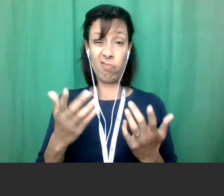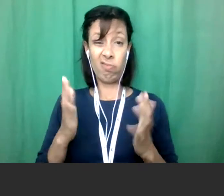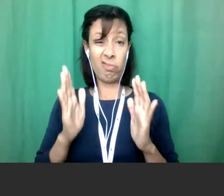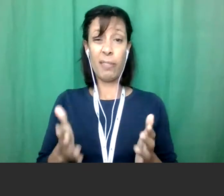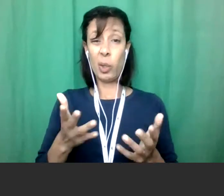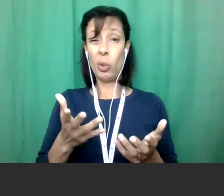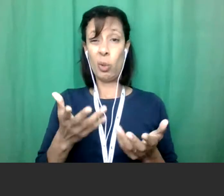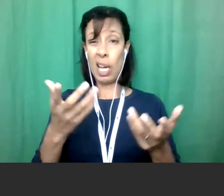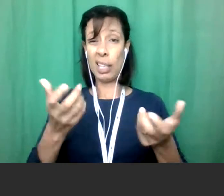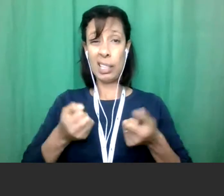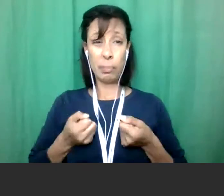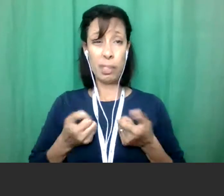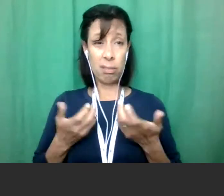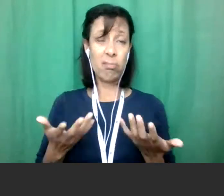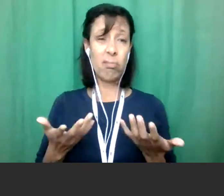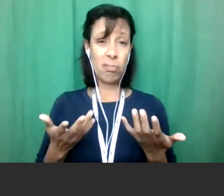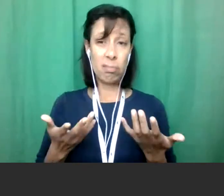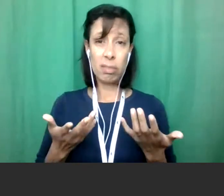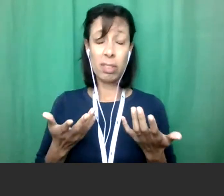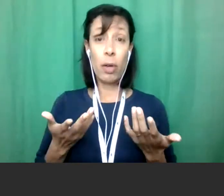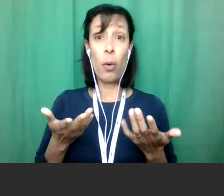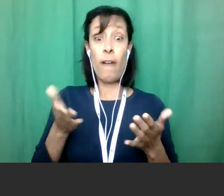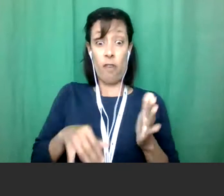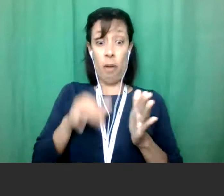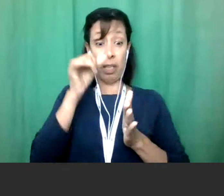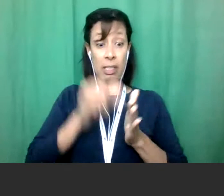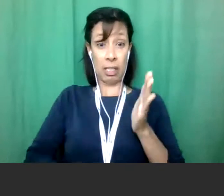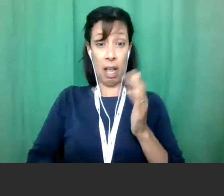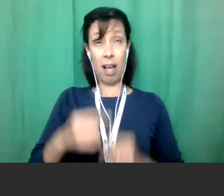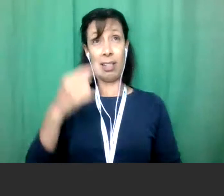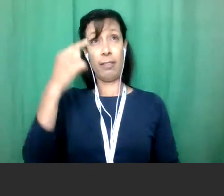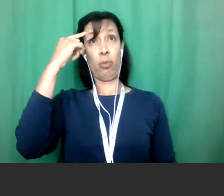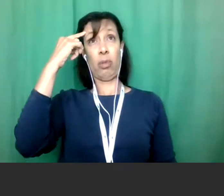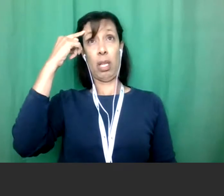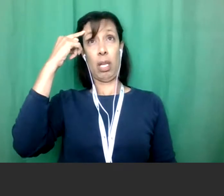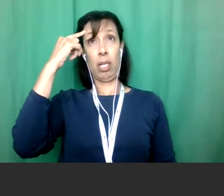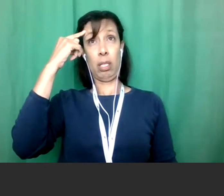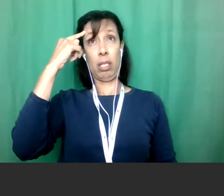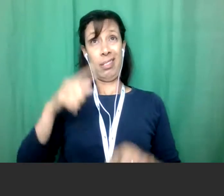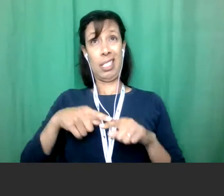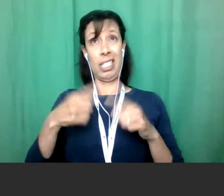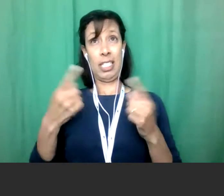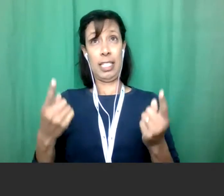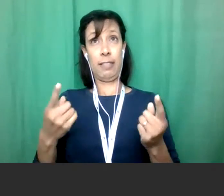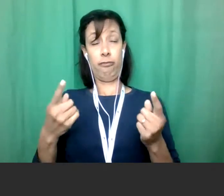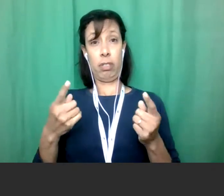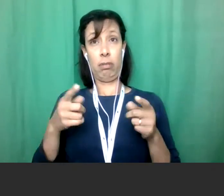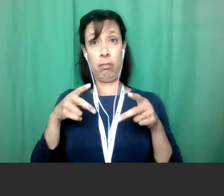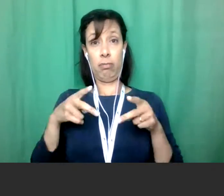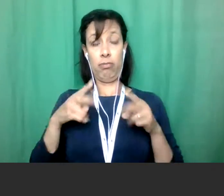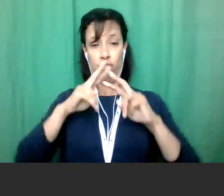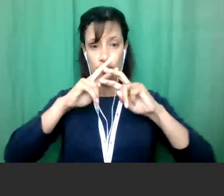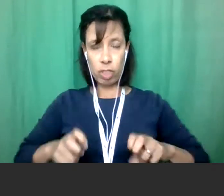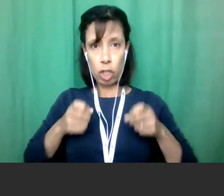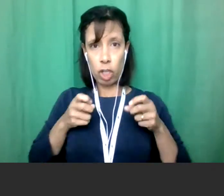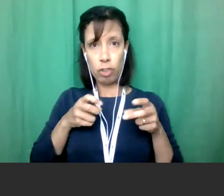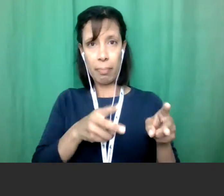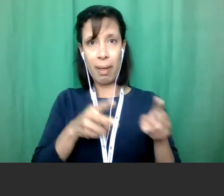from the very beginning, we need to think differently about the type of research methods that we're going to use.